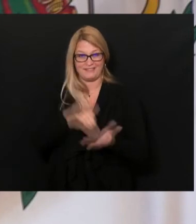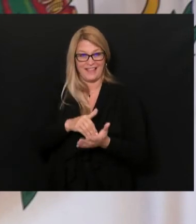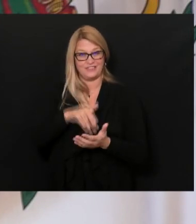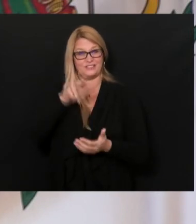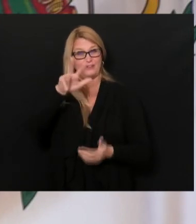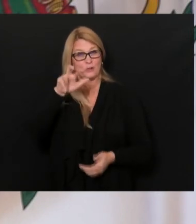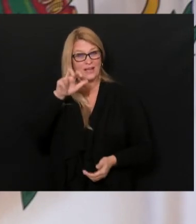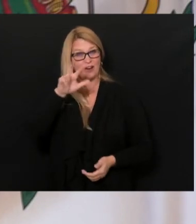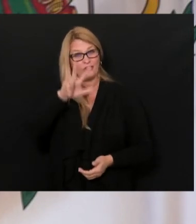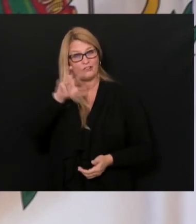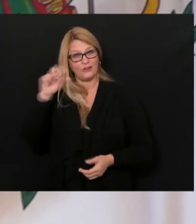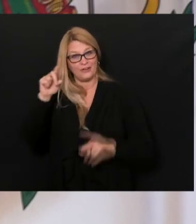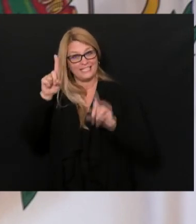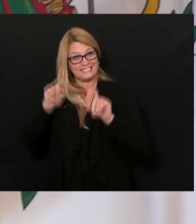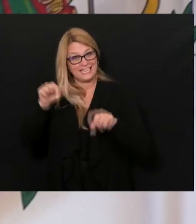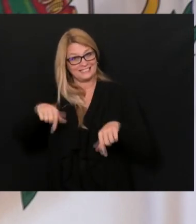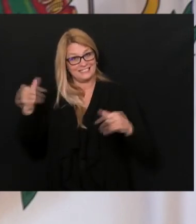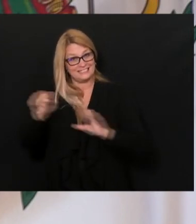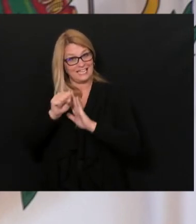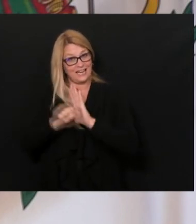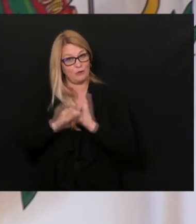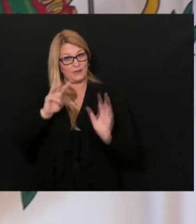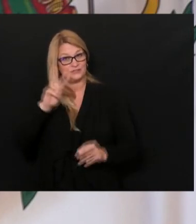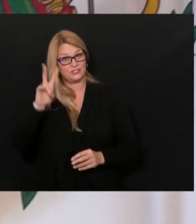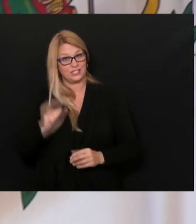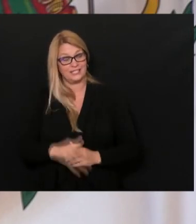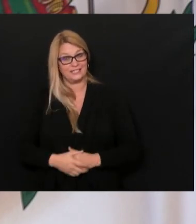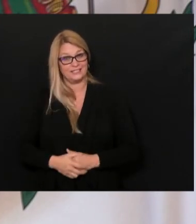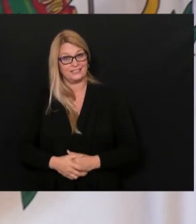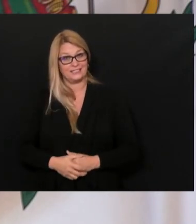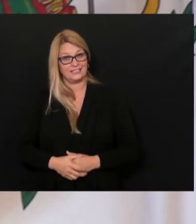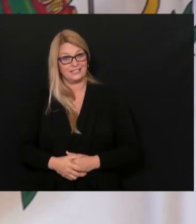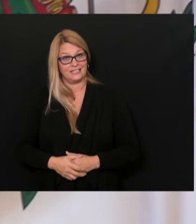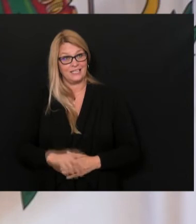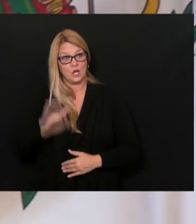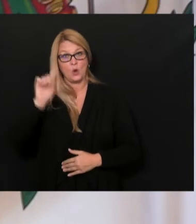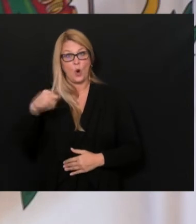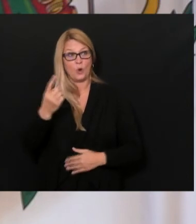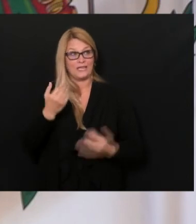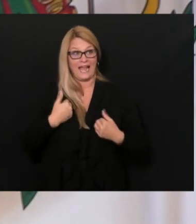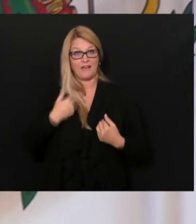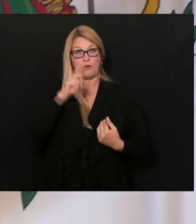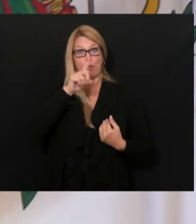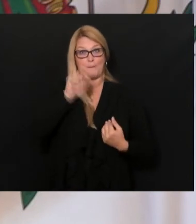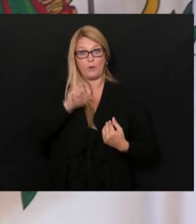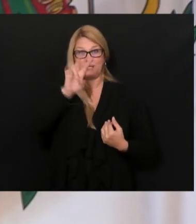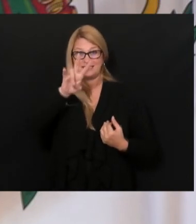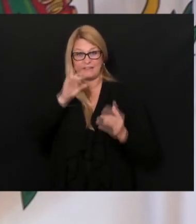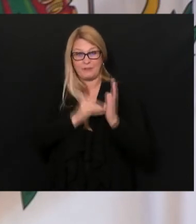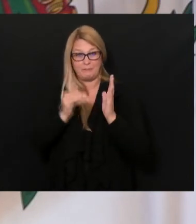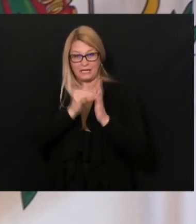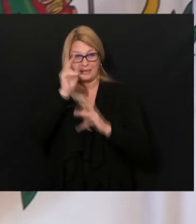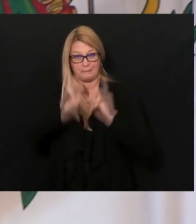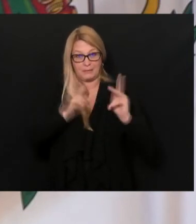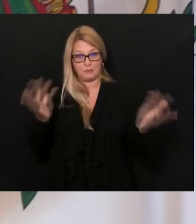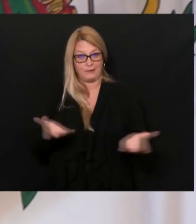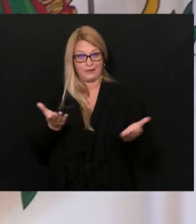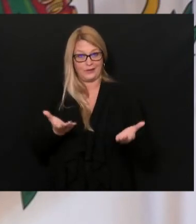1,321,330 tests in this state. We only got 1,700,000 and change